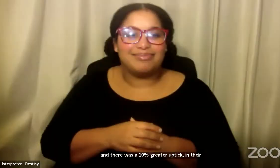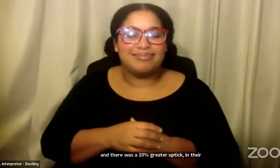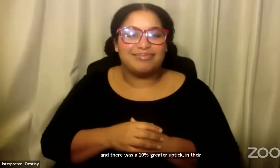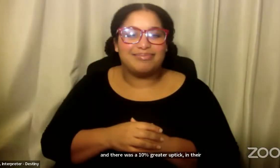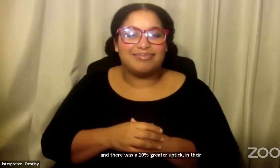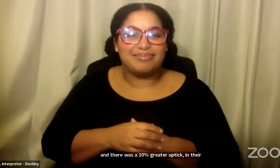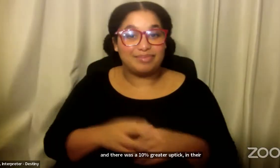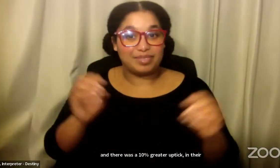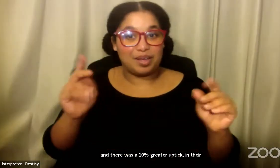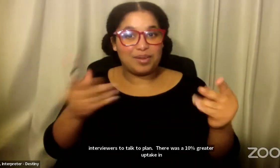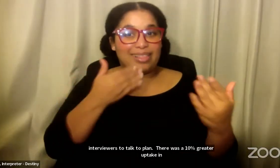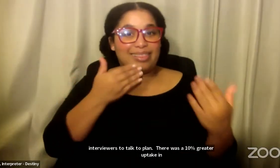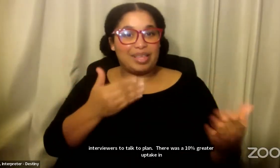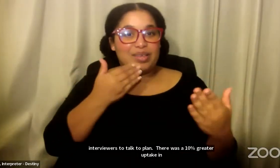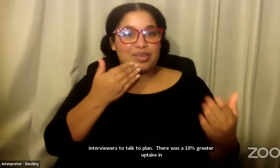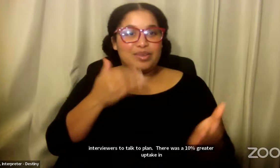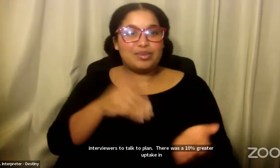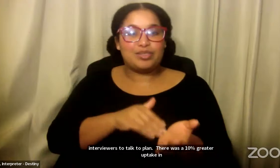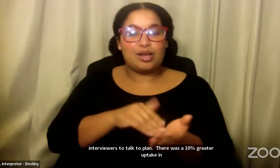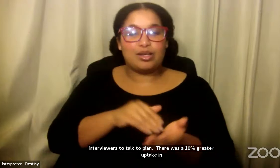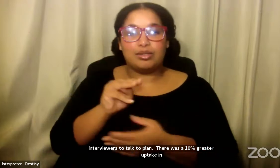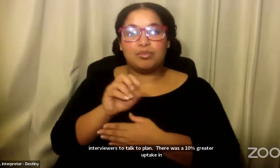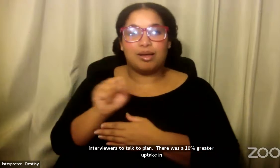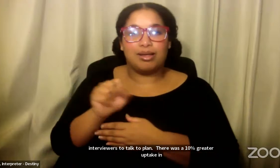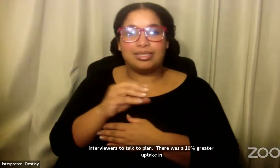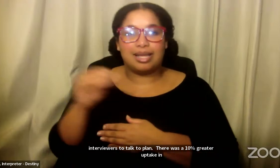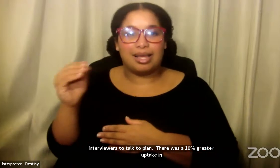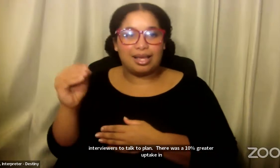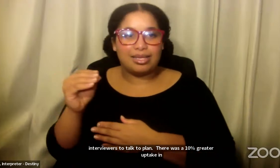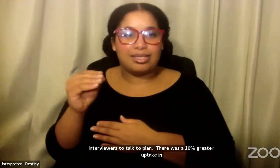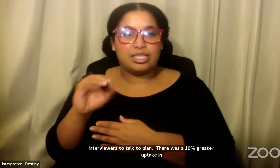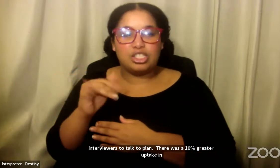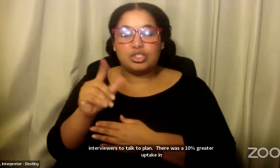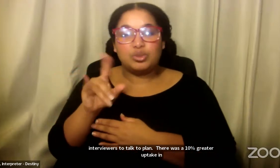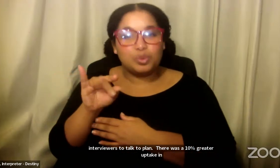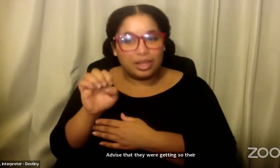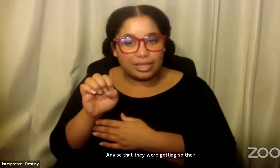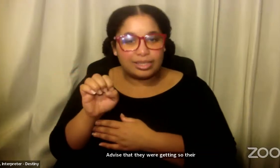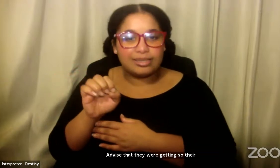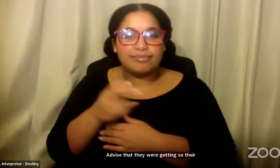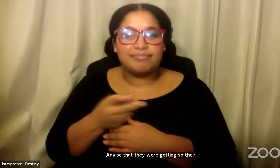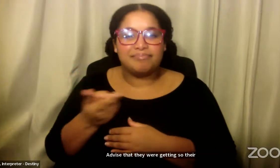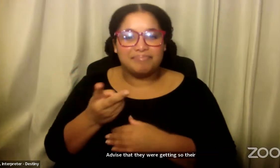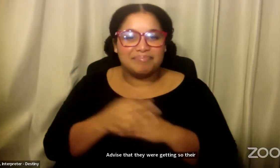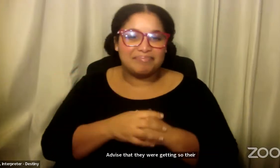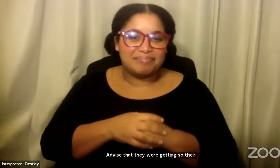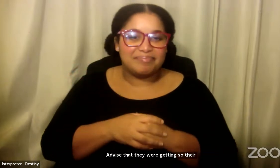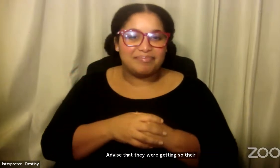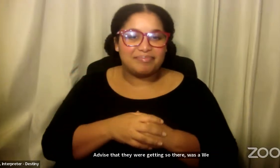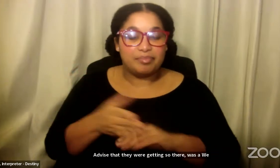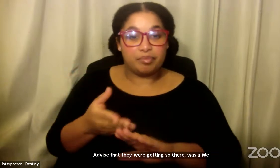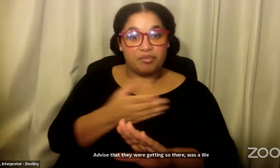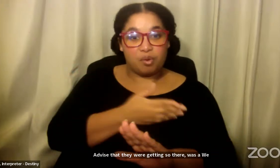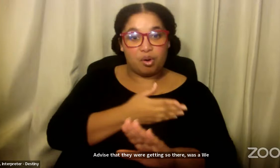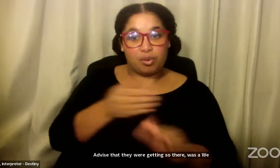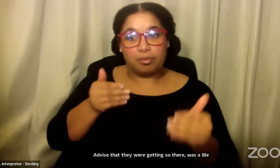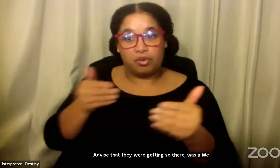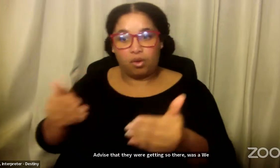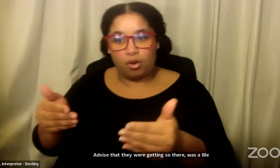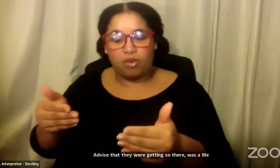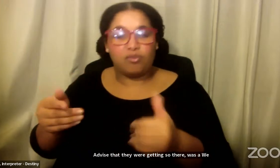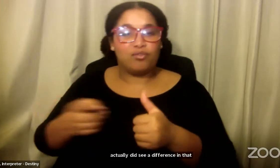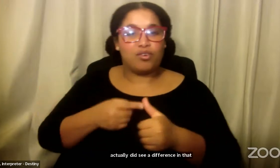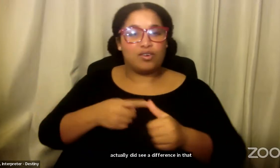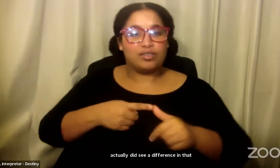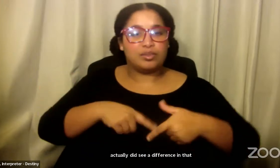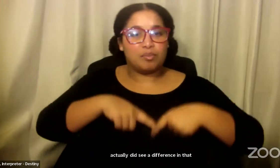All right, thank you, Dr. Moss and Julie. So before we move on, want to